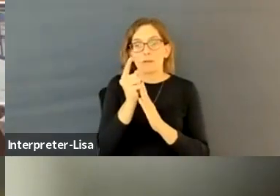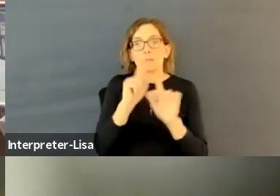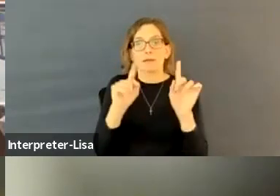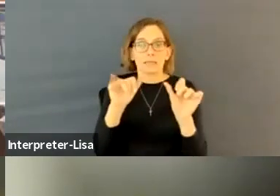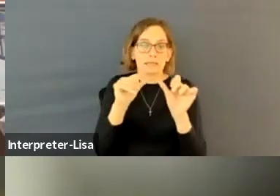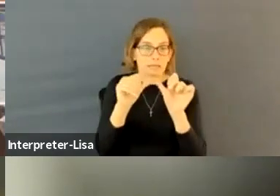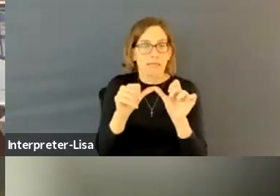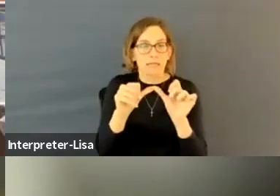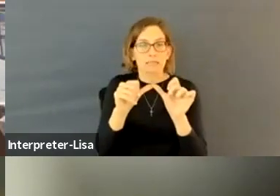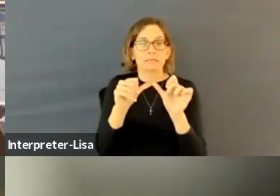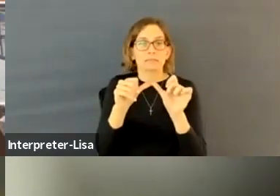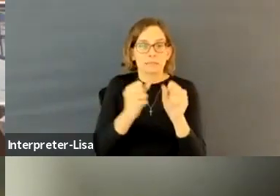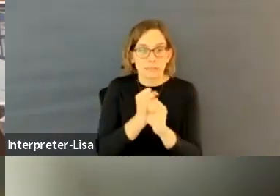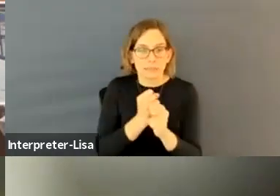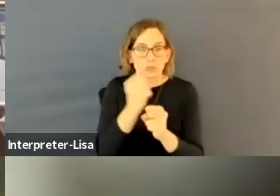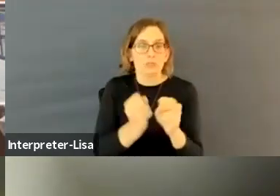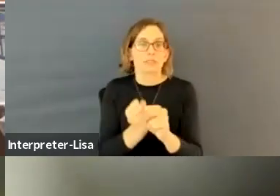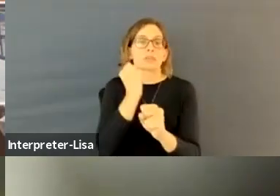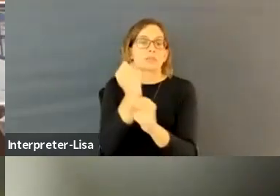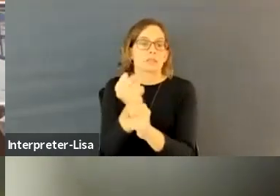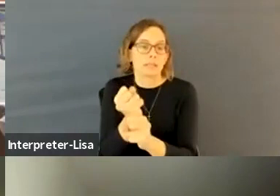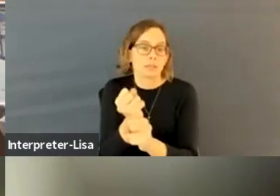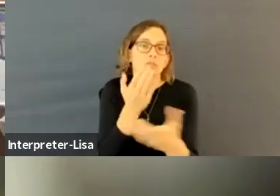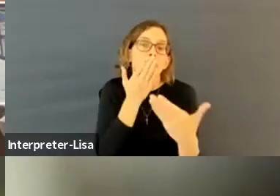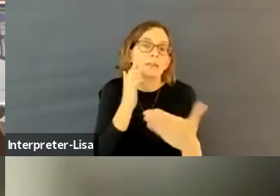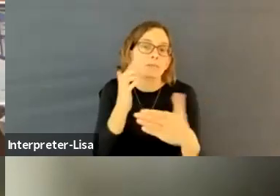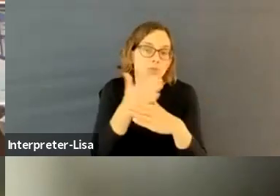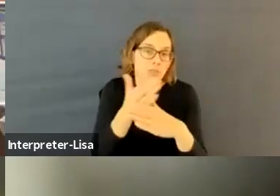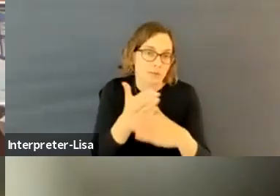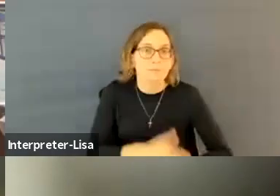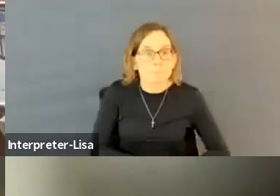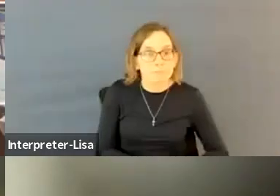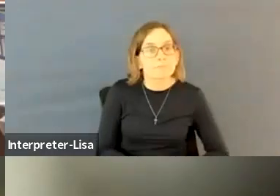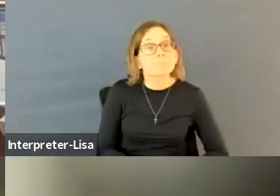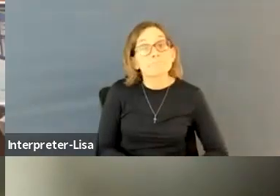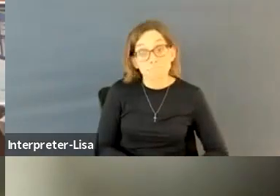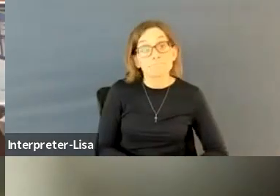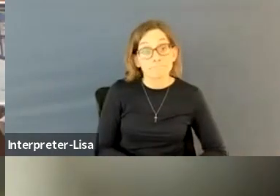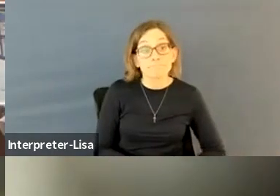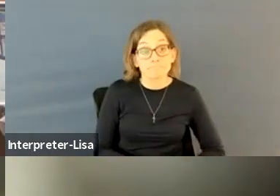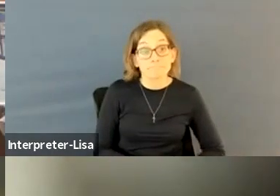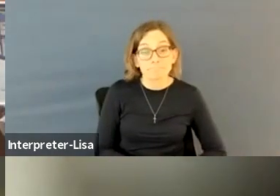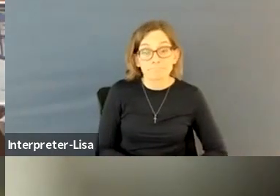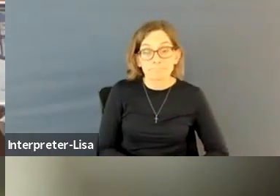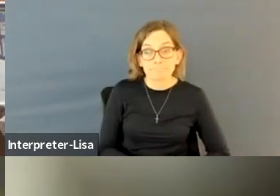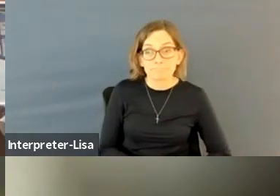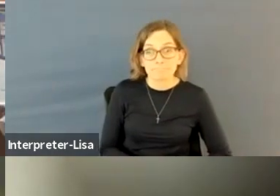and years and years. So thank you for sharing. Thank you.